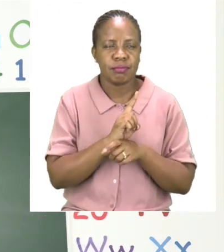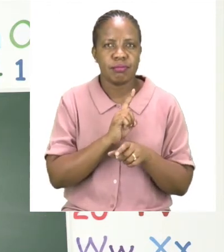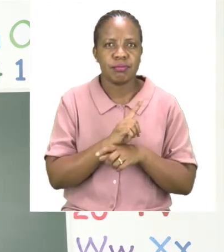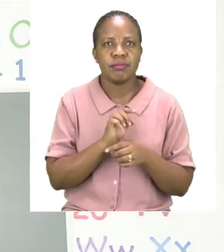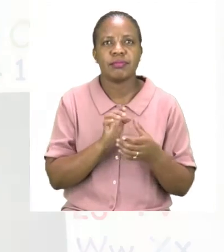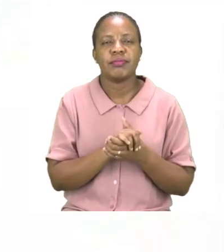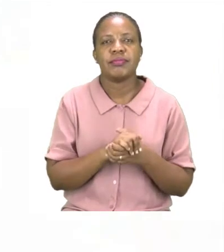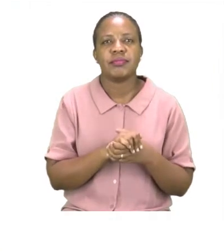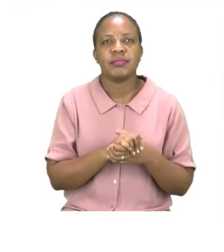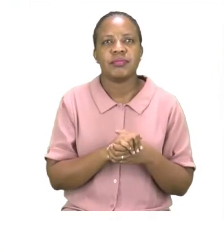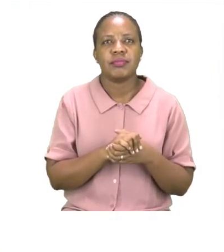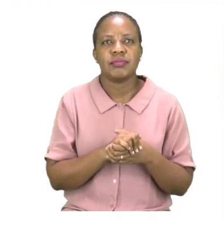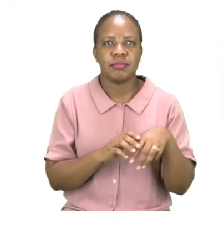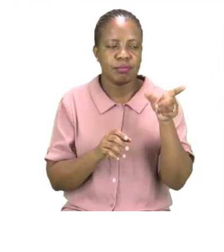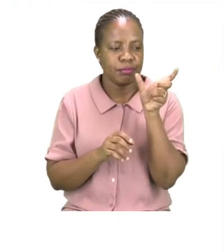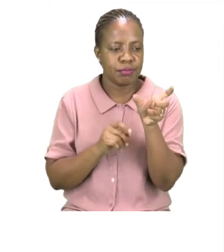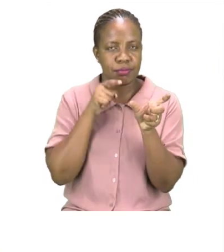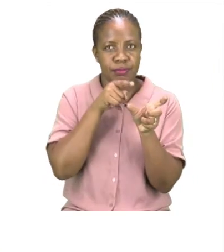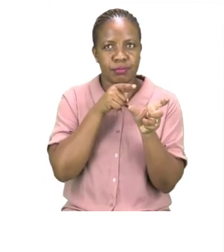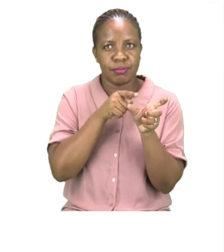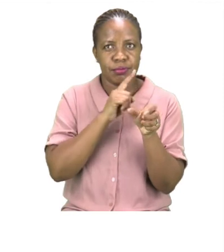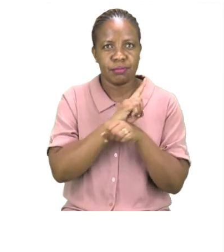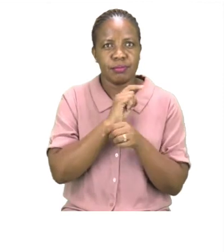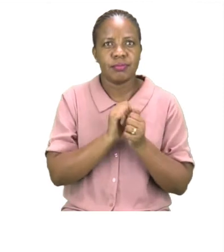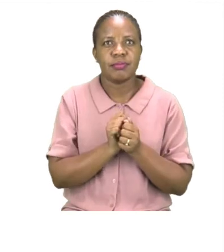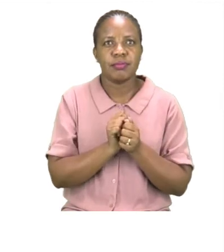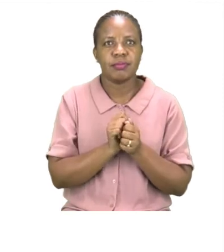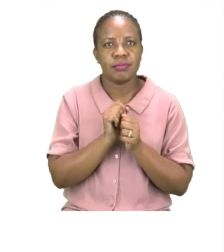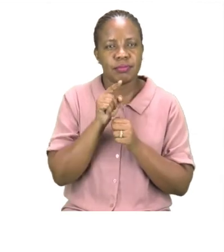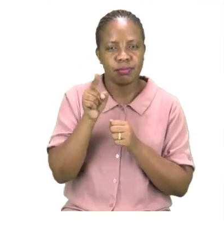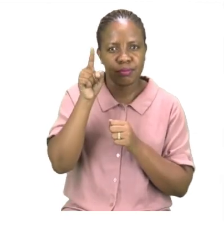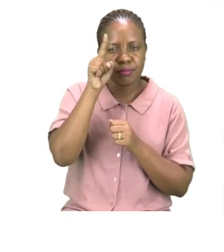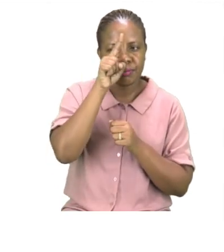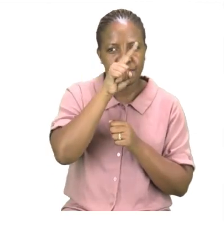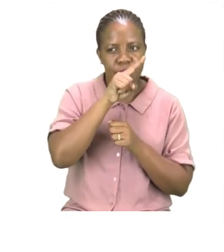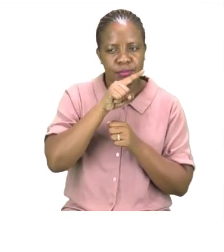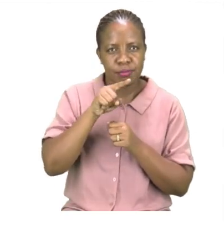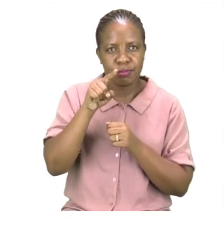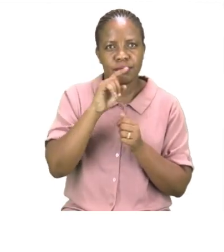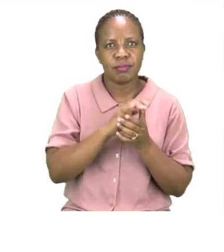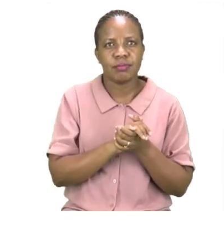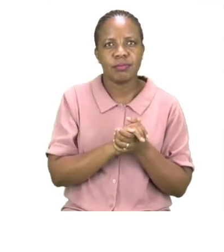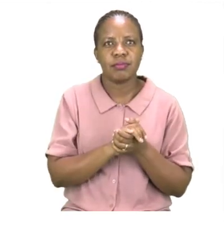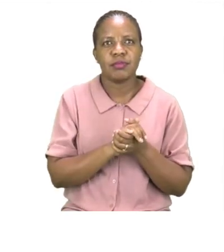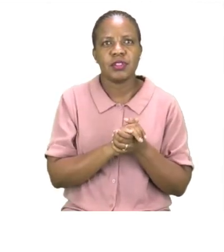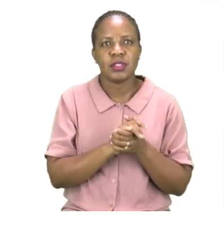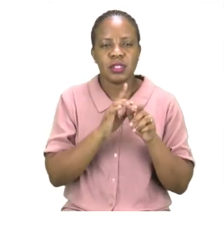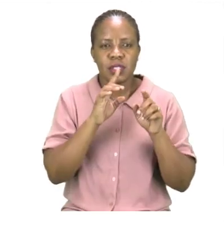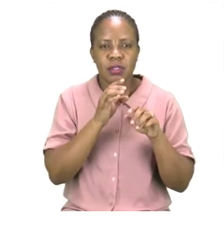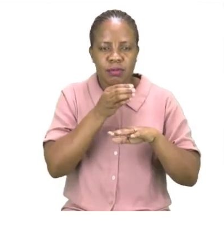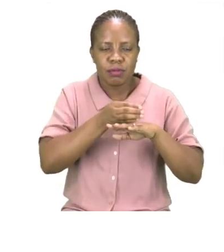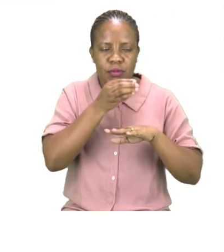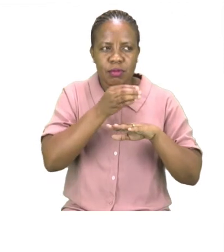it says circle the container which can hold less water.